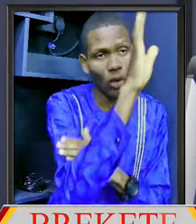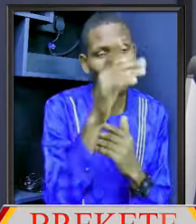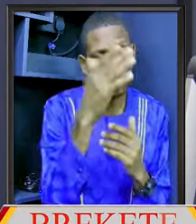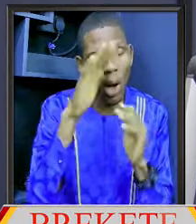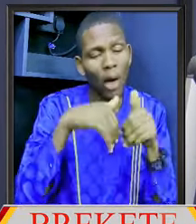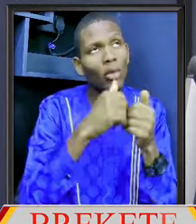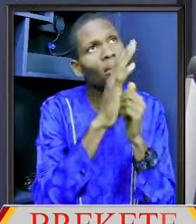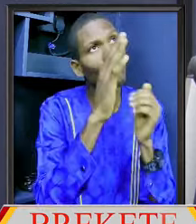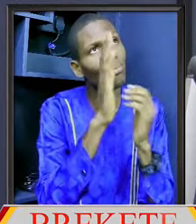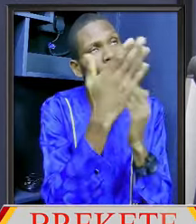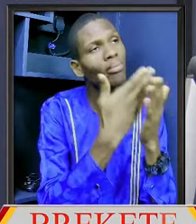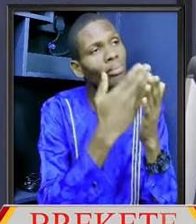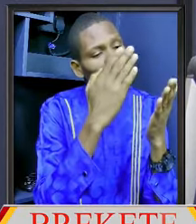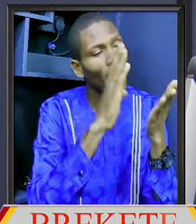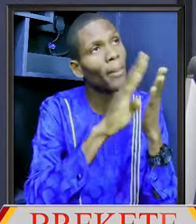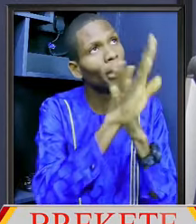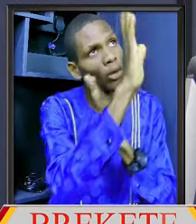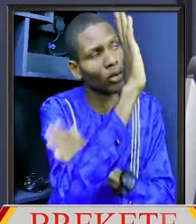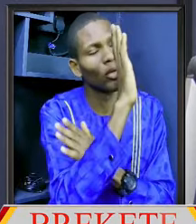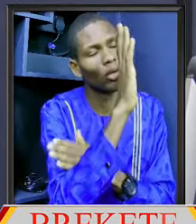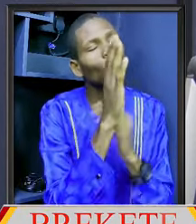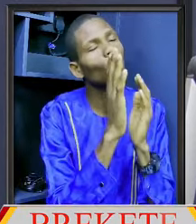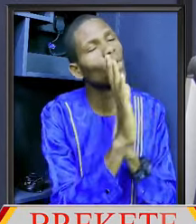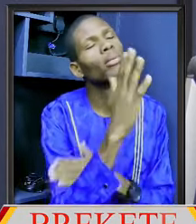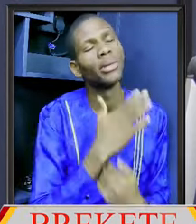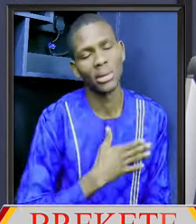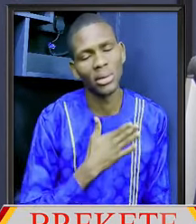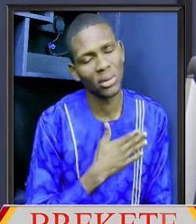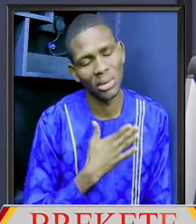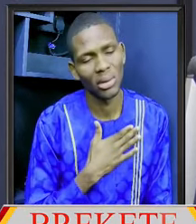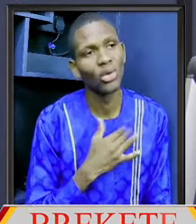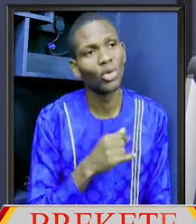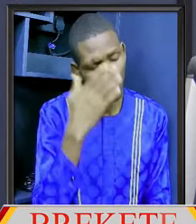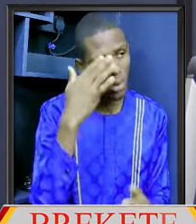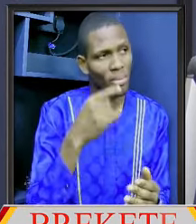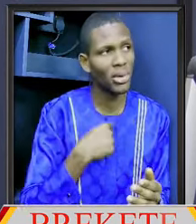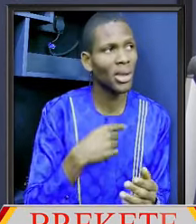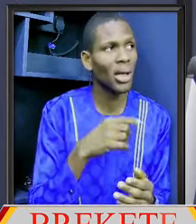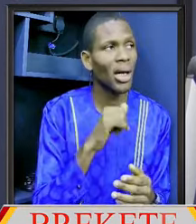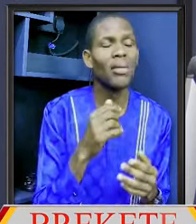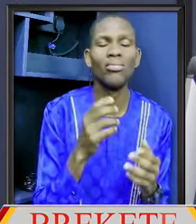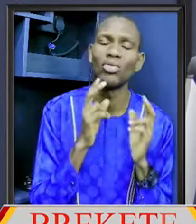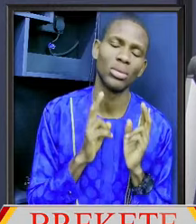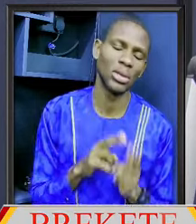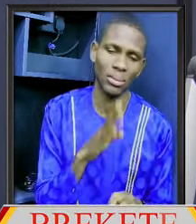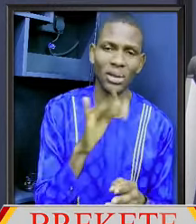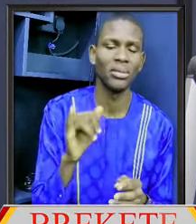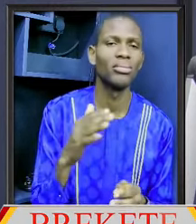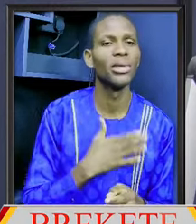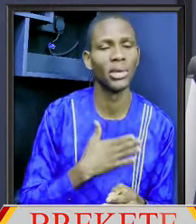go beg him. God, you know I'm a mere mortal. God, you know.